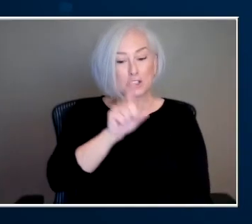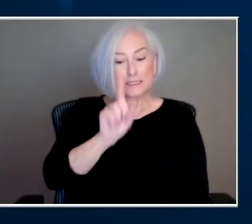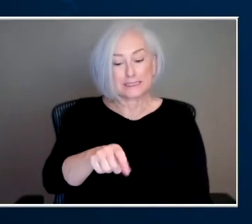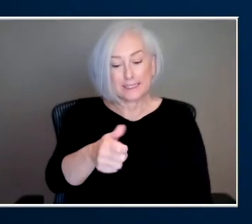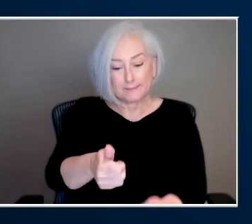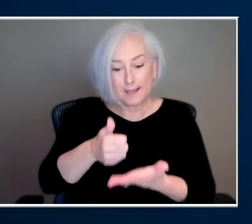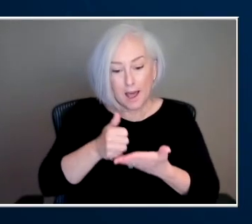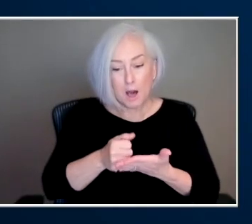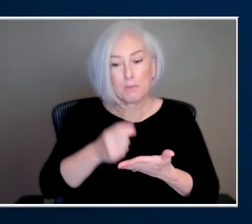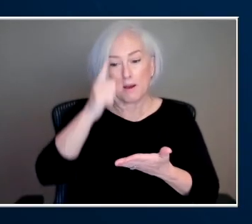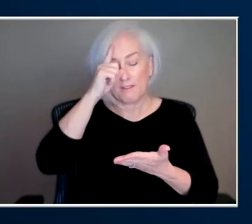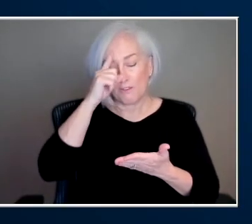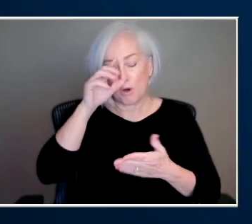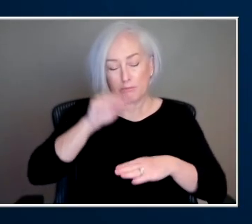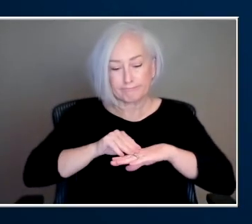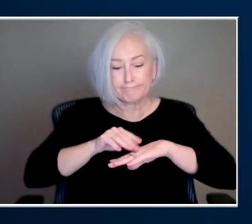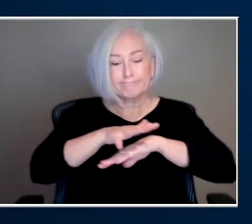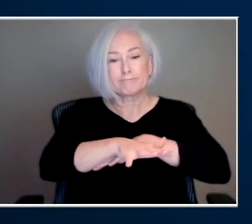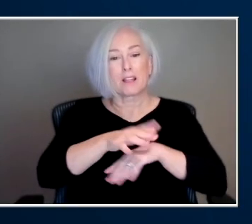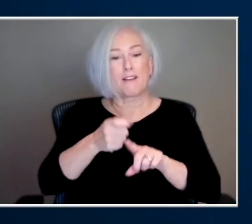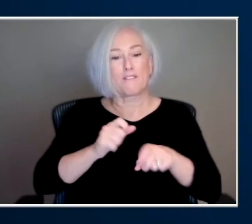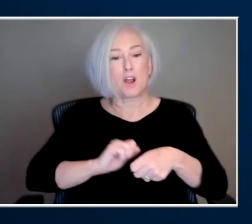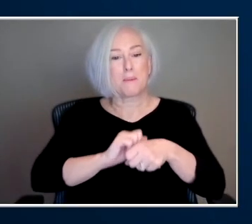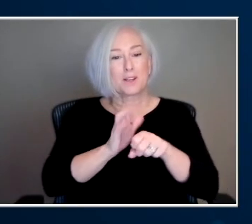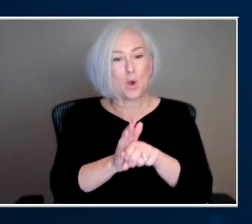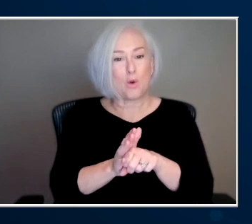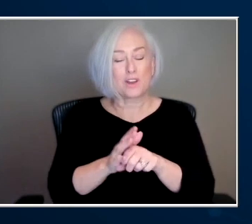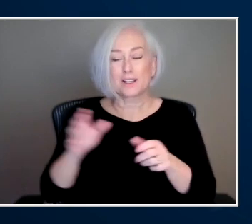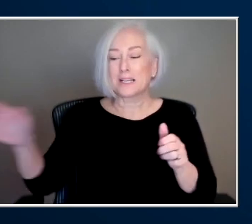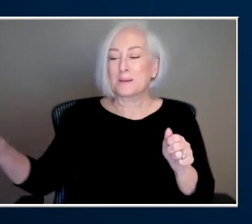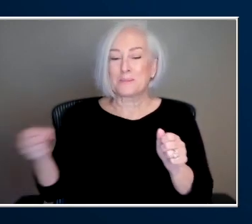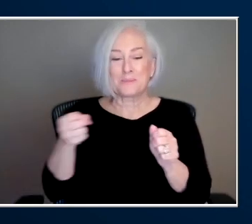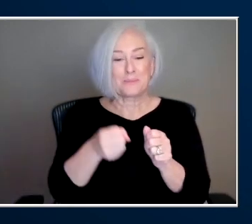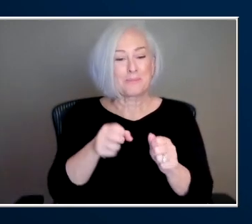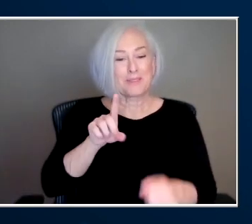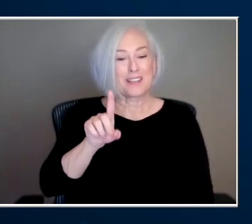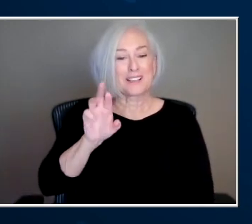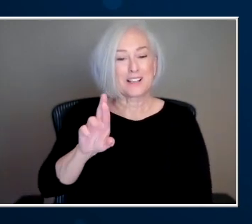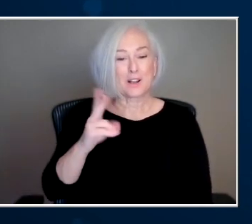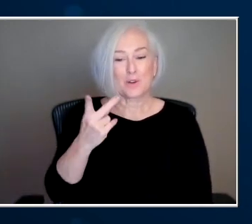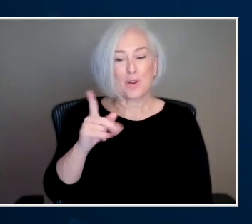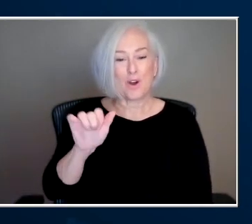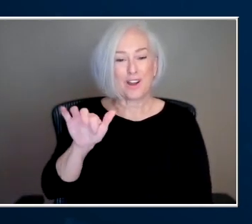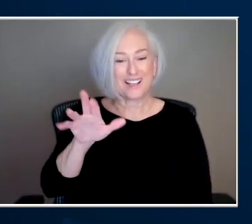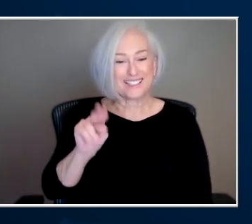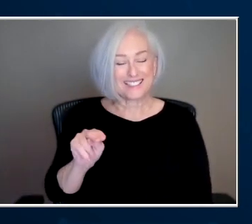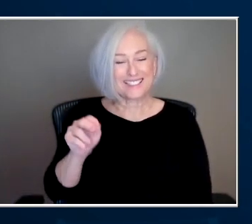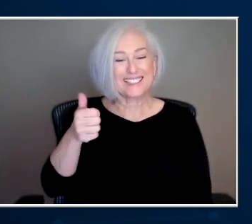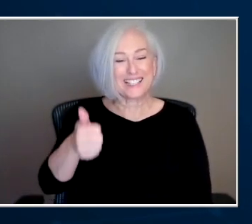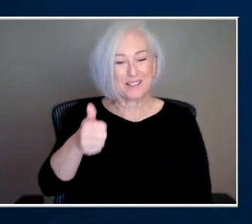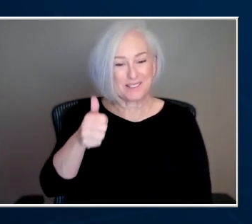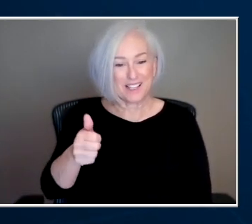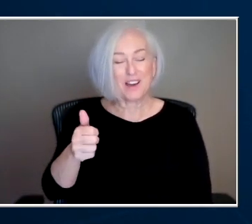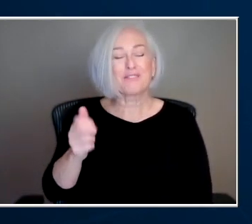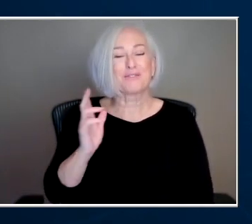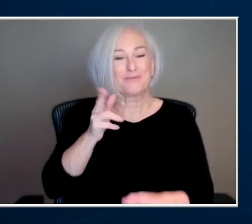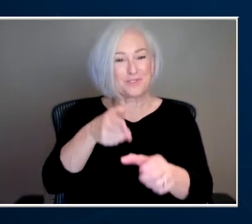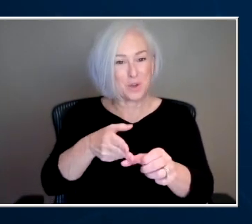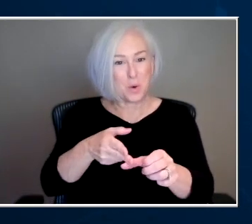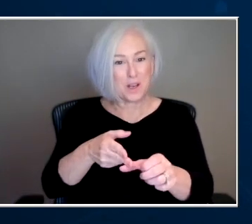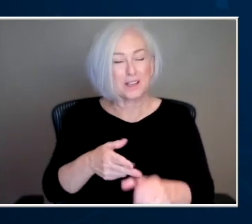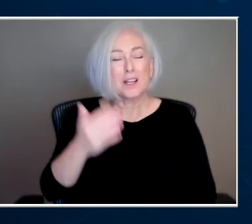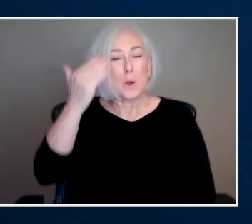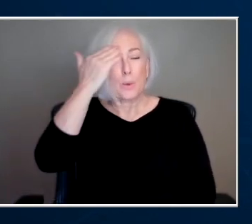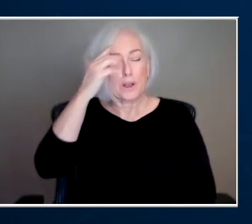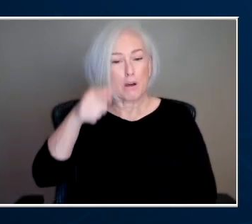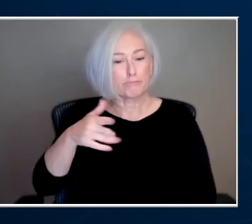Dana Hawkinson in with us as well, the medical director of infection prevention and control. Now, Dr. Hawkinson, we know you're more focused on the acute